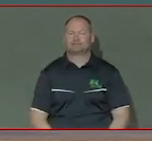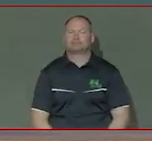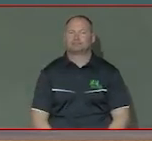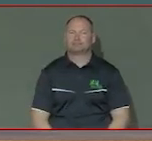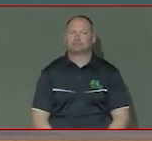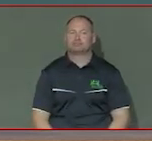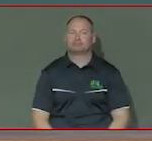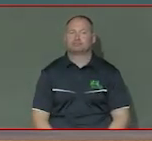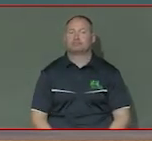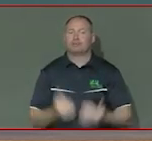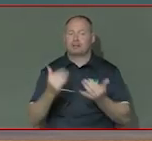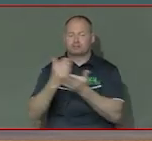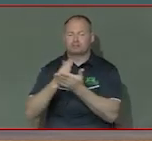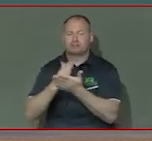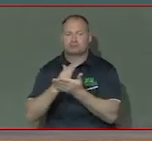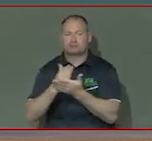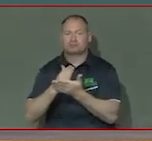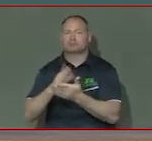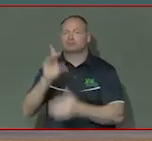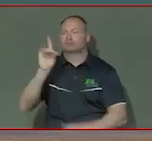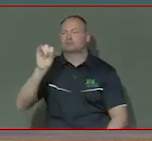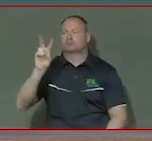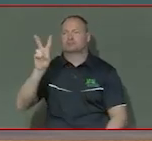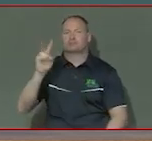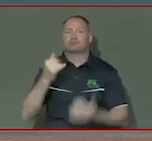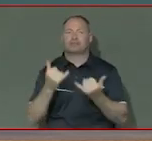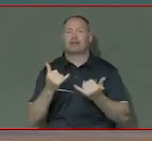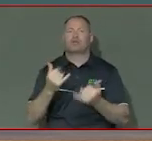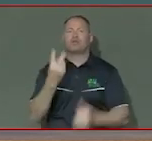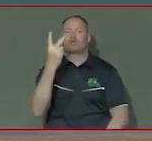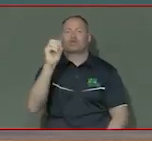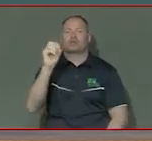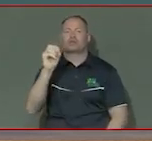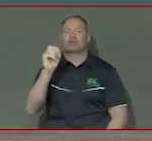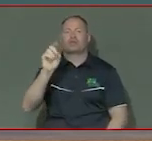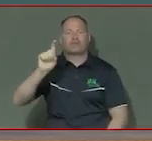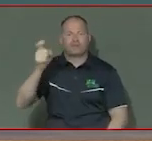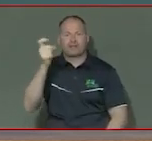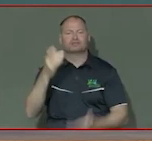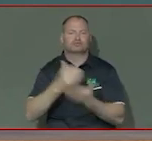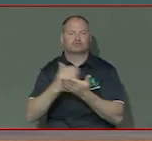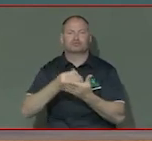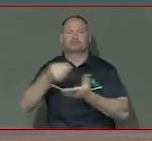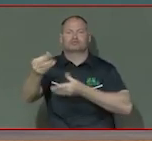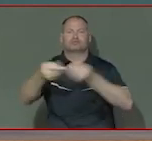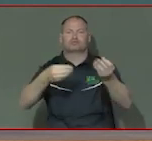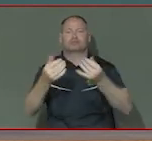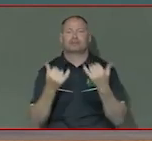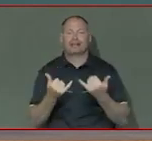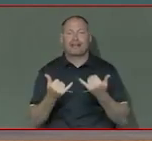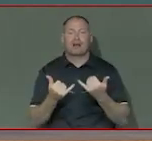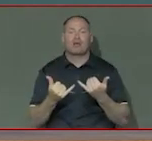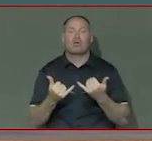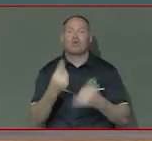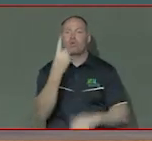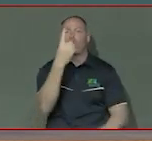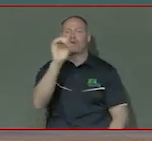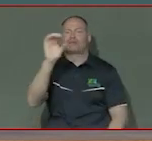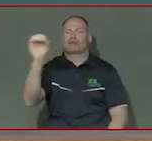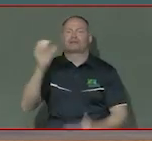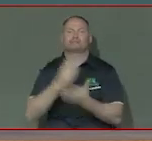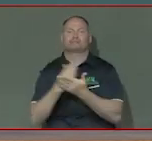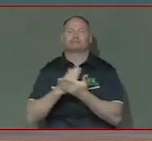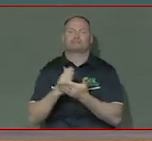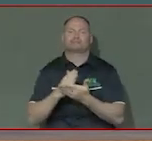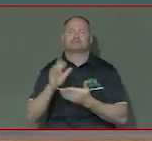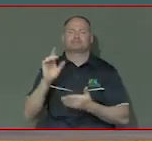after the interim dividend, we issued another 20,000 shares. Now we have 100,000 shares. So if